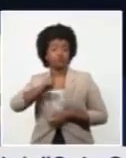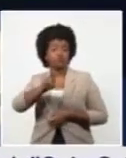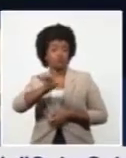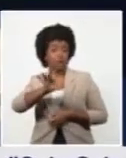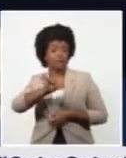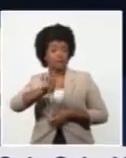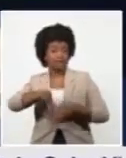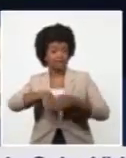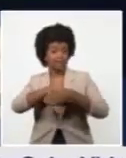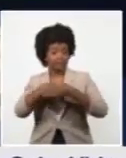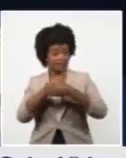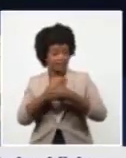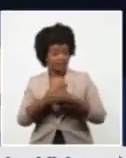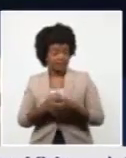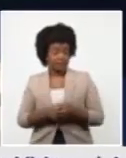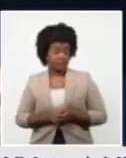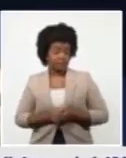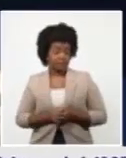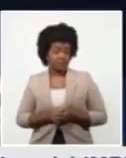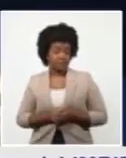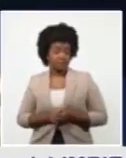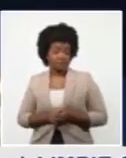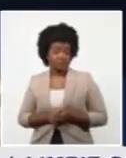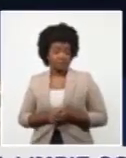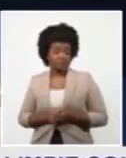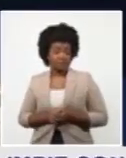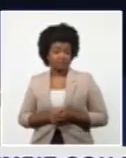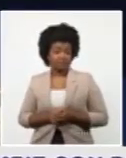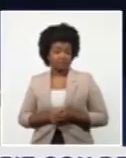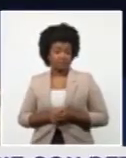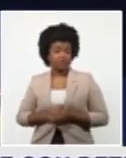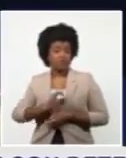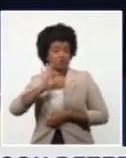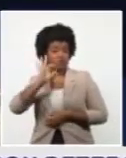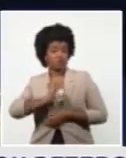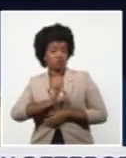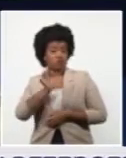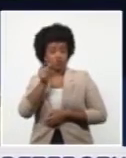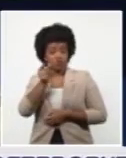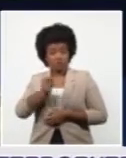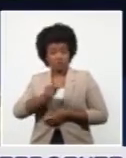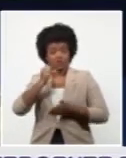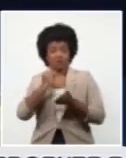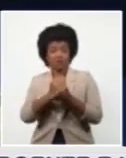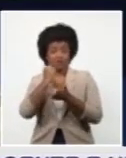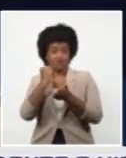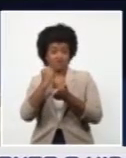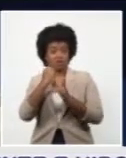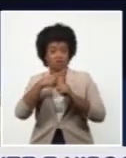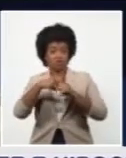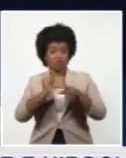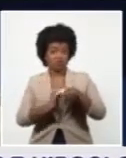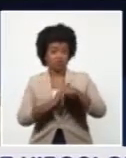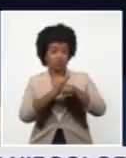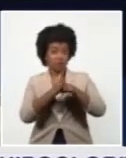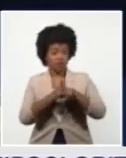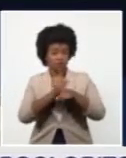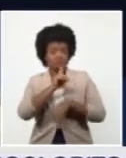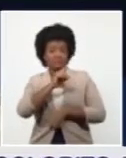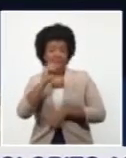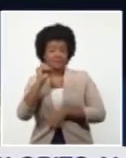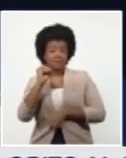were confirmed yesterday, all from the municipality of Matanzas. And over the last 15